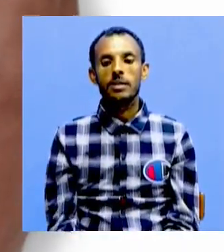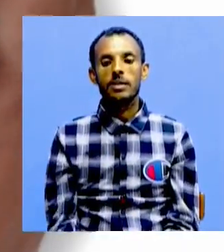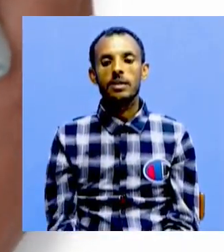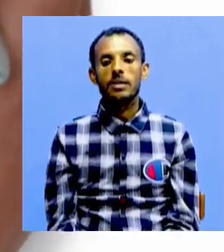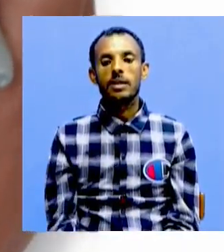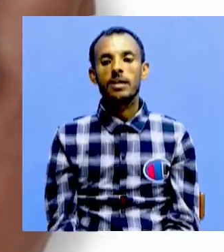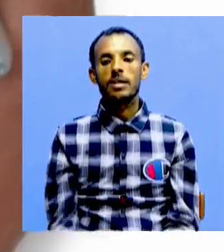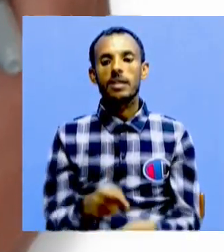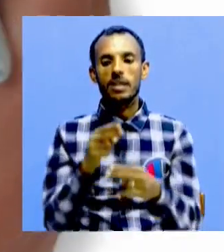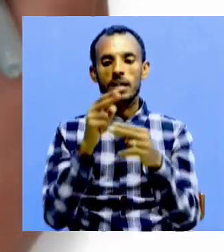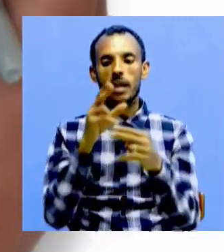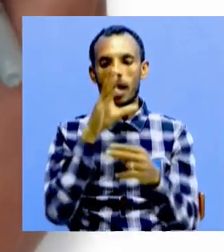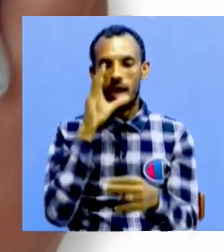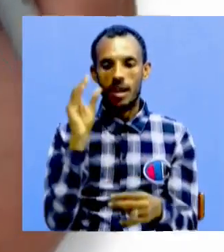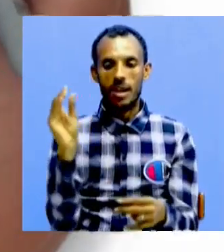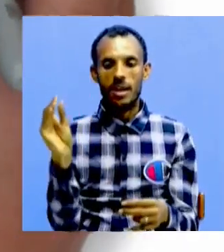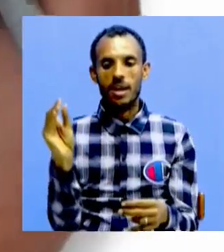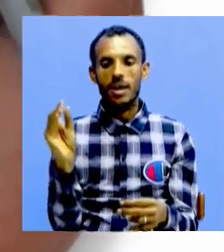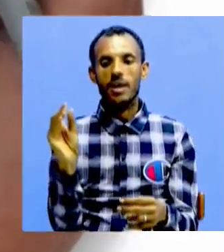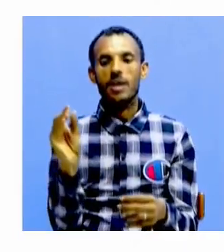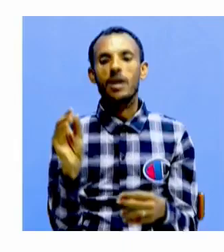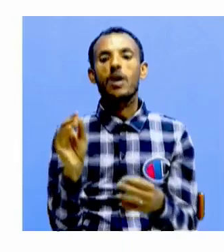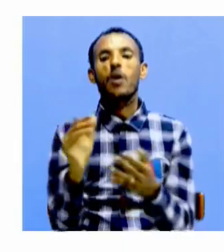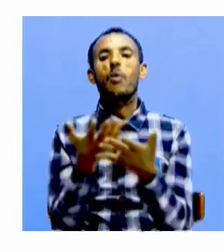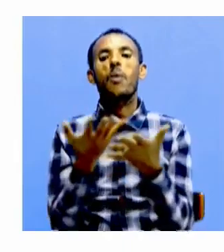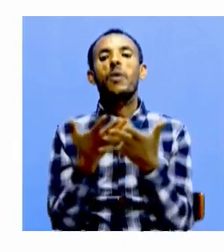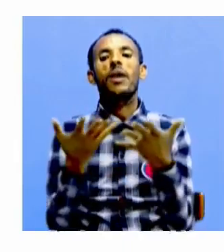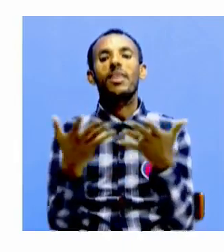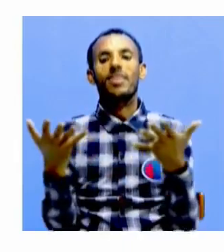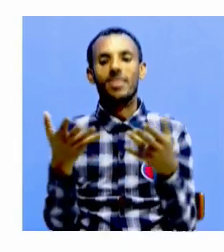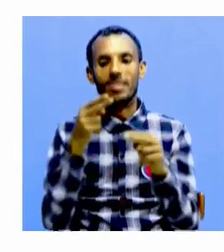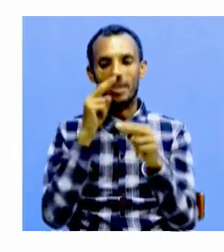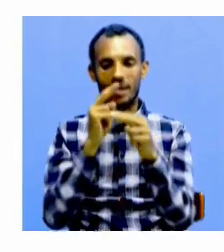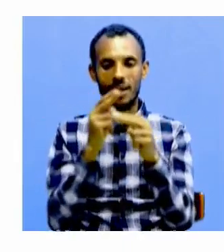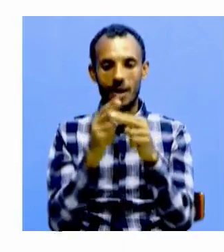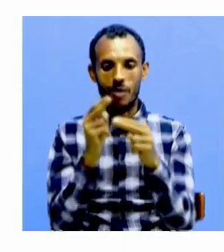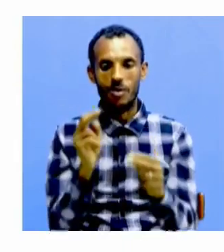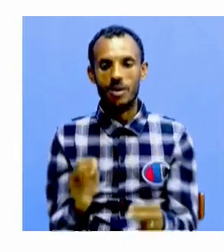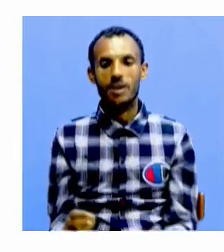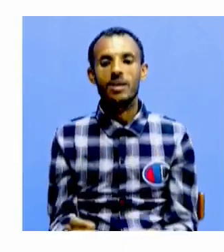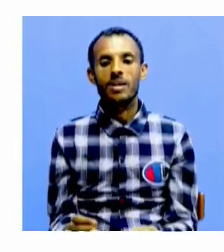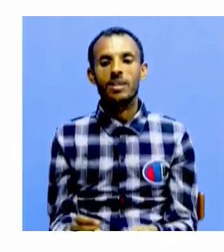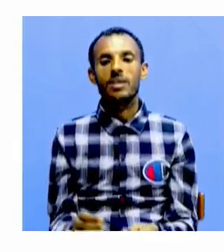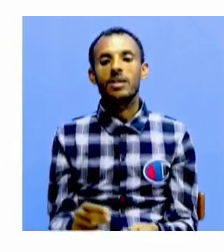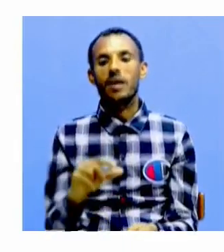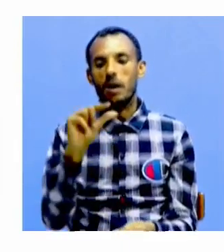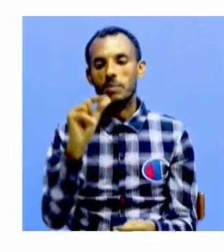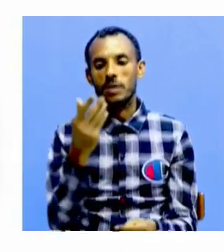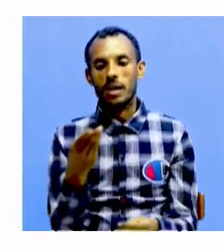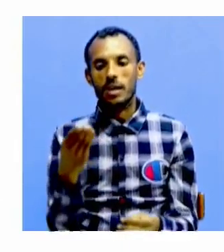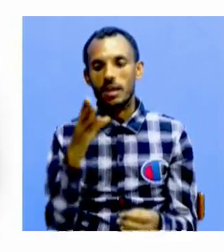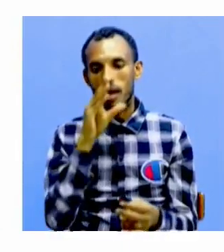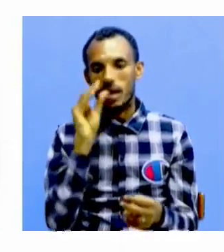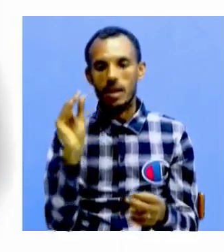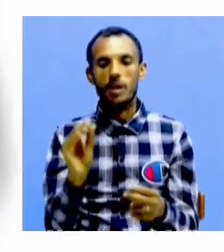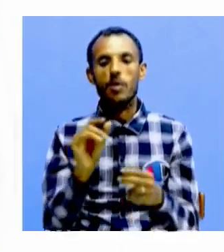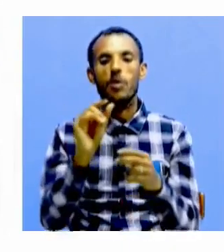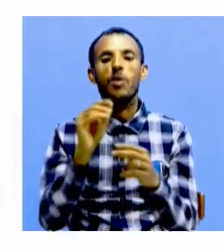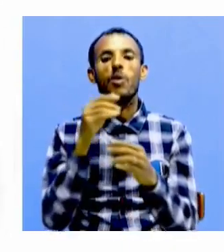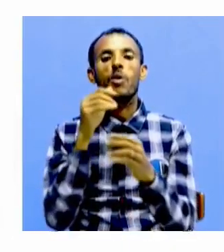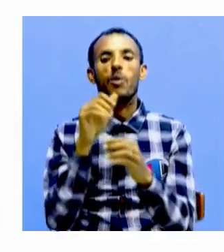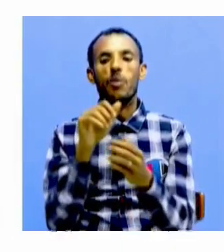yes, abstract and concrete noun. Good. Abstract and concrete